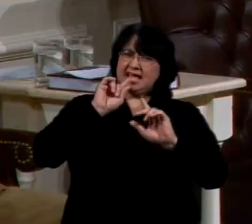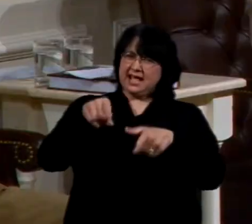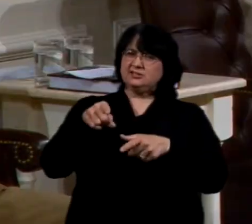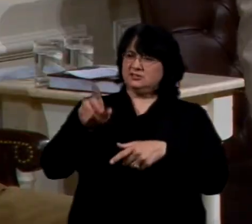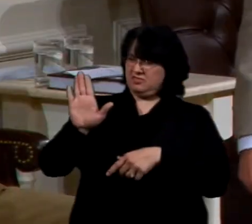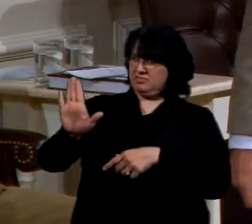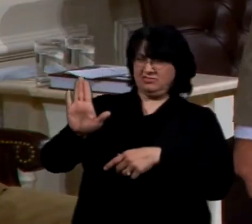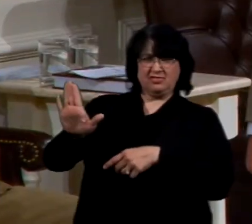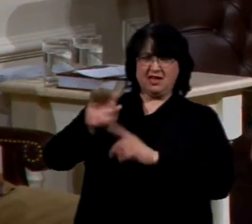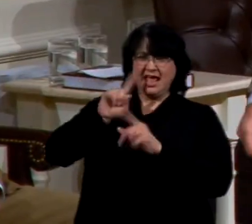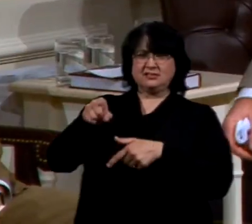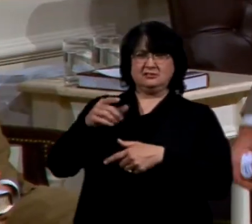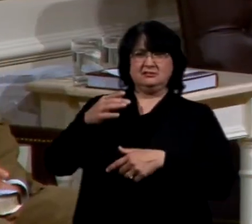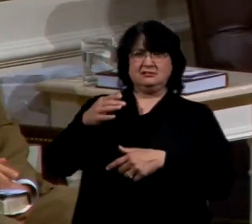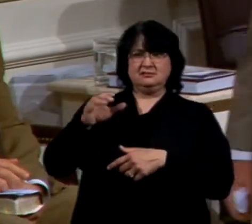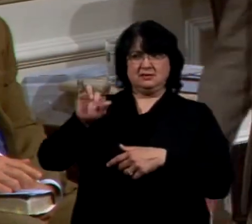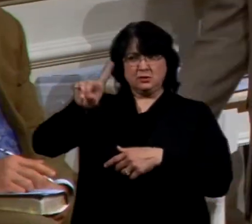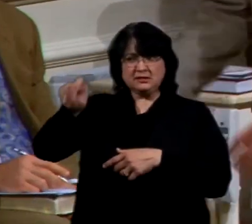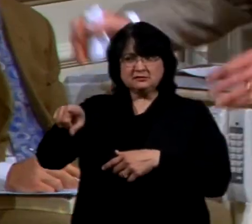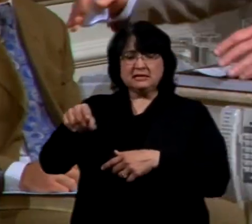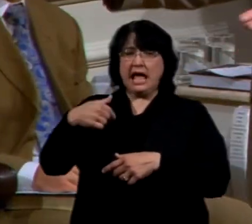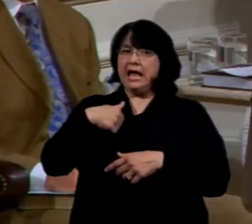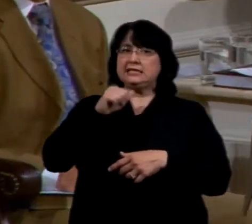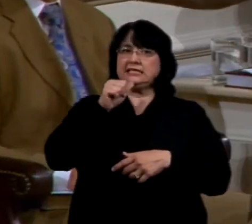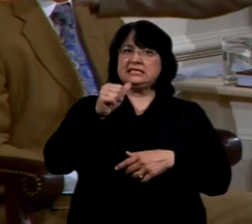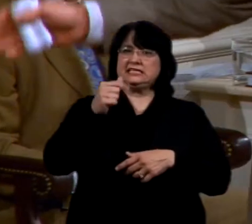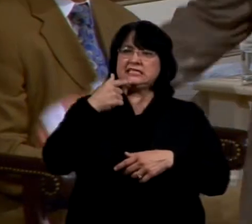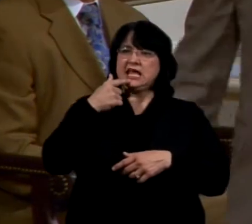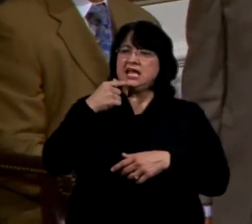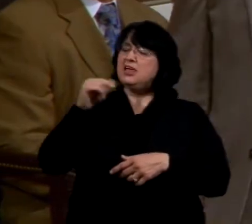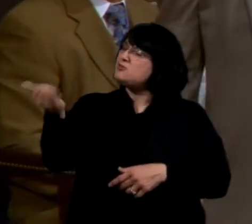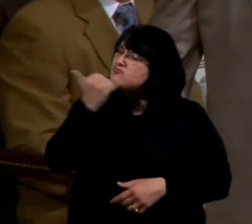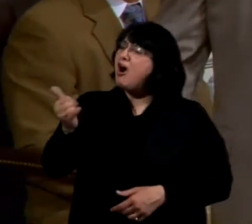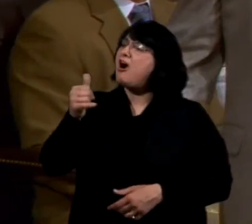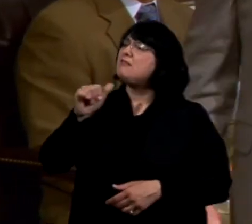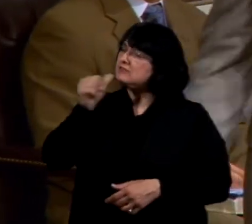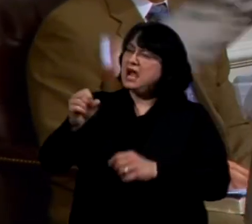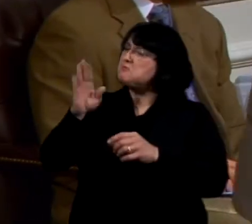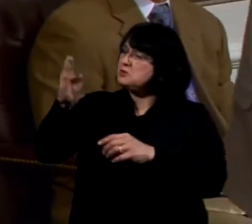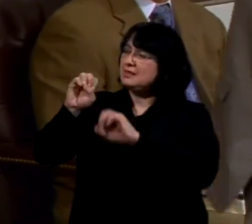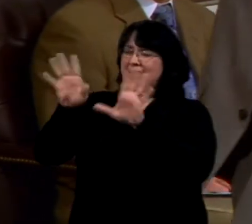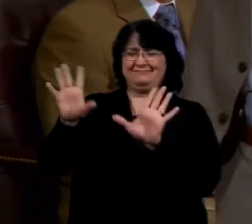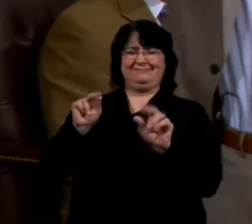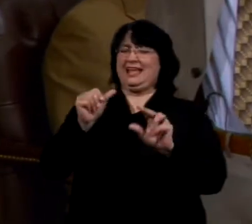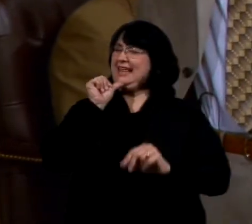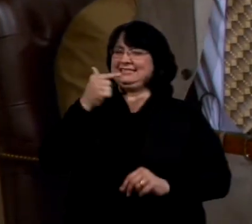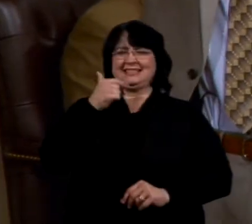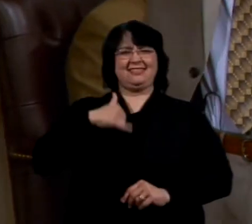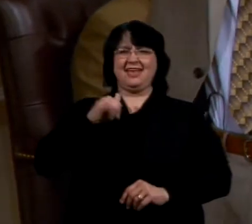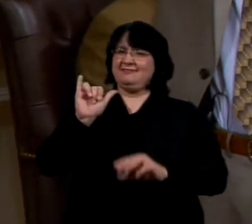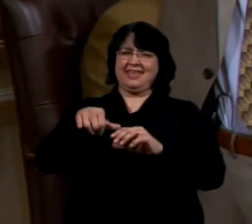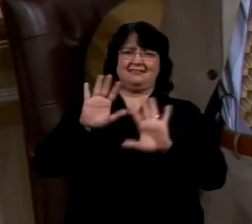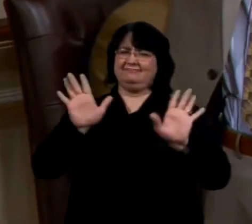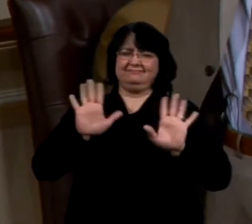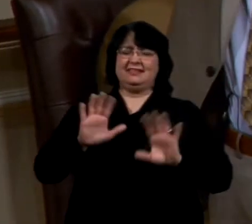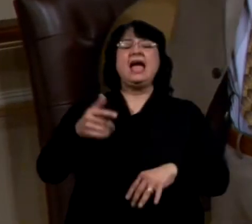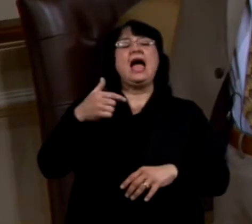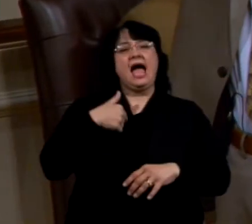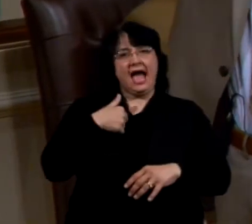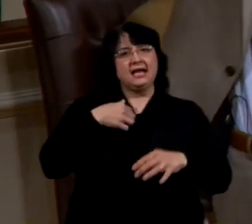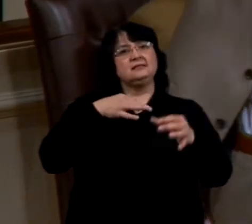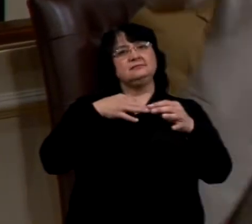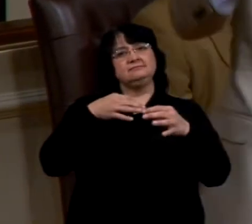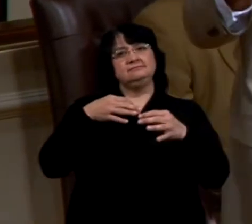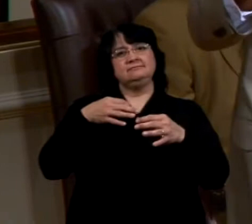question. I didn't jump on blue lights and talk about how wrong that was. I simply qualified my prospect.